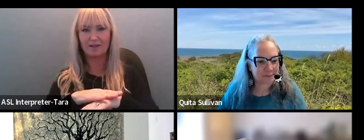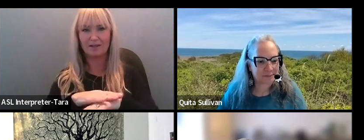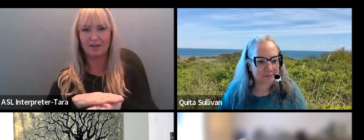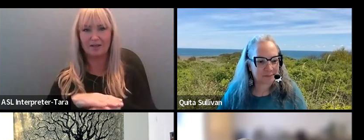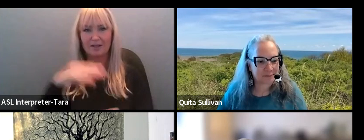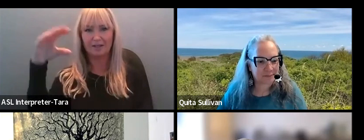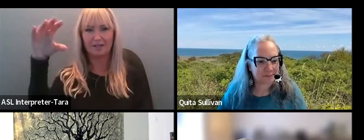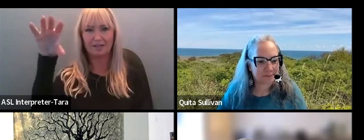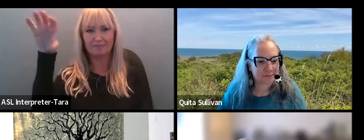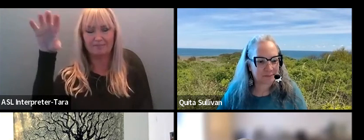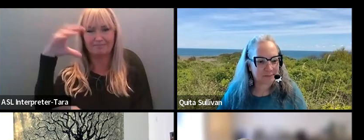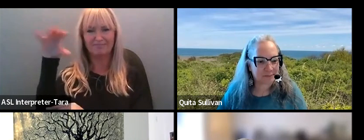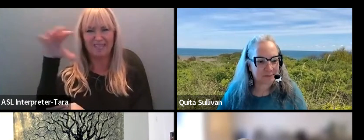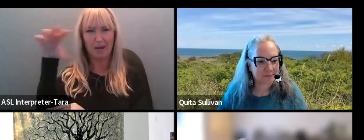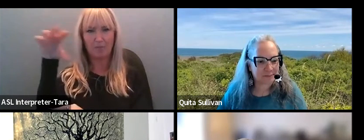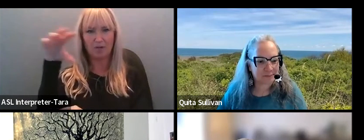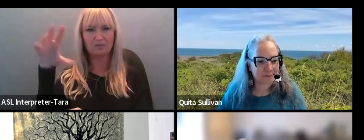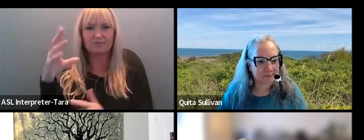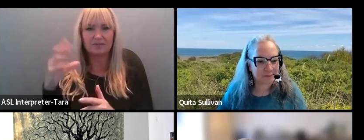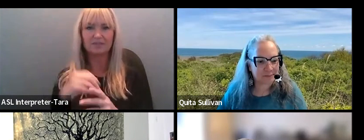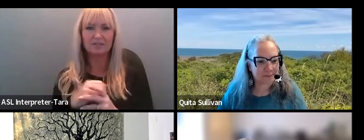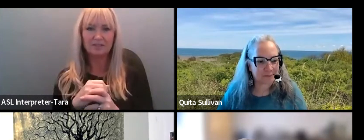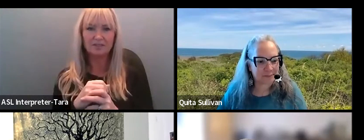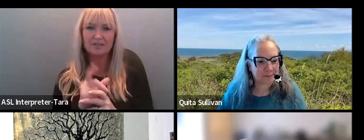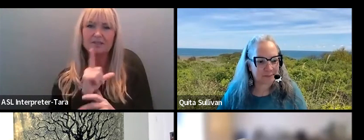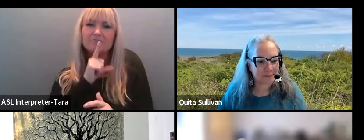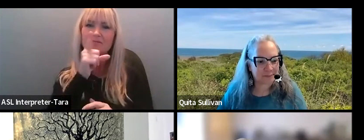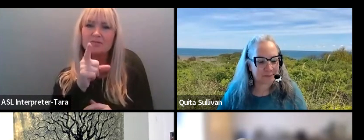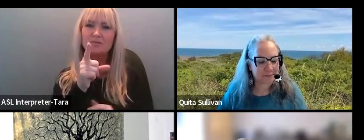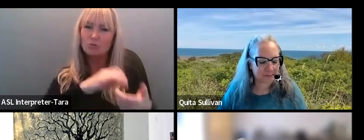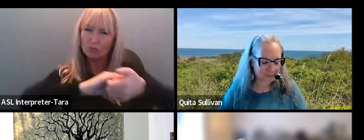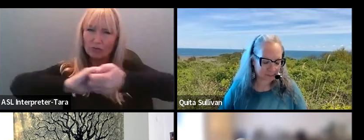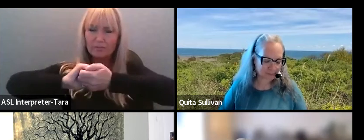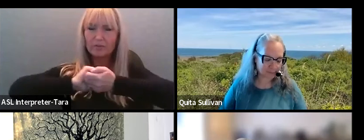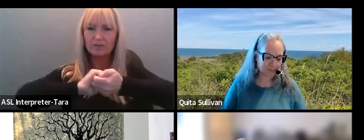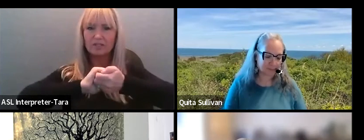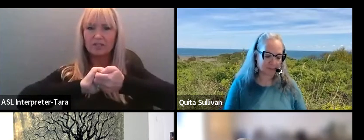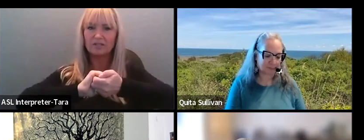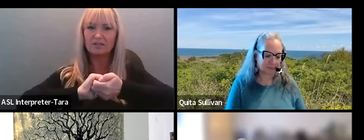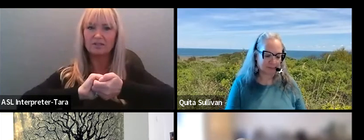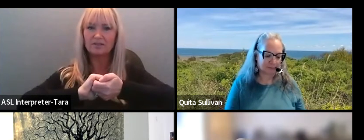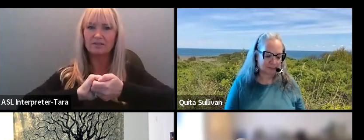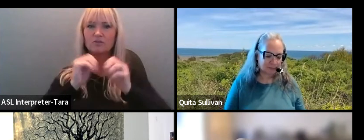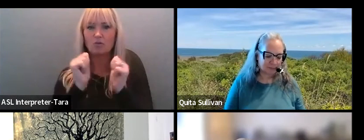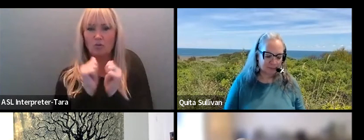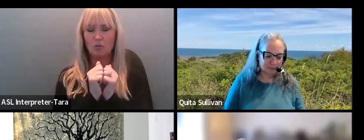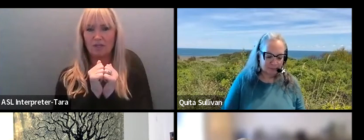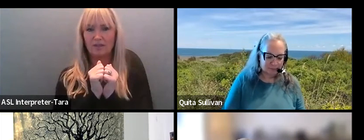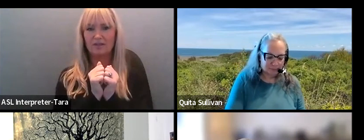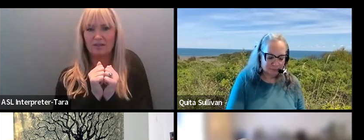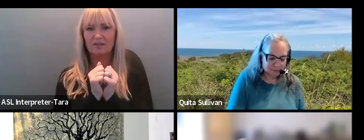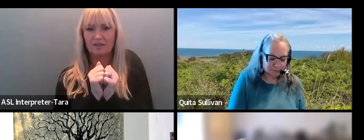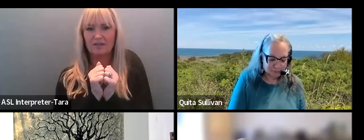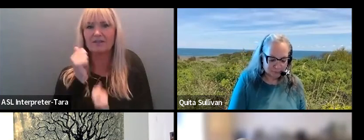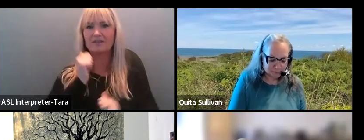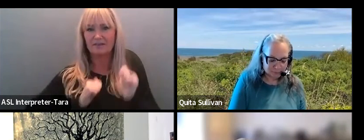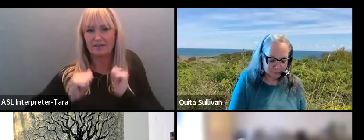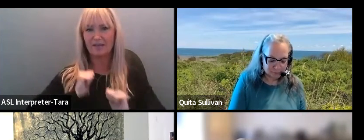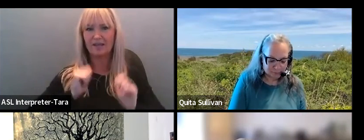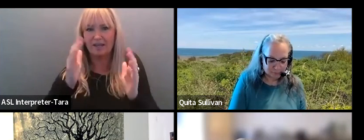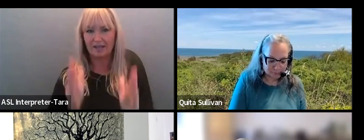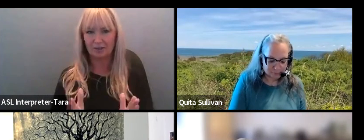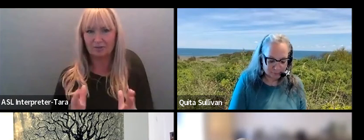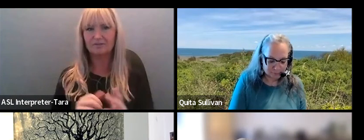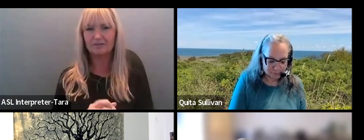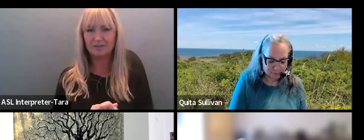basically bring the whole performance together. So it was really collaborating with the storytellers and the performances to make sure that